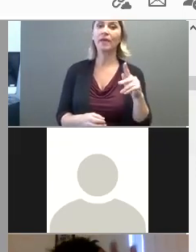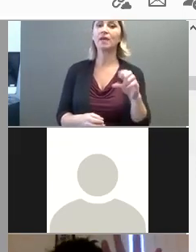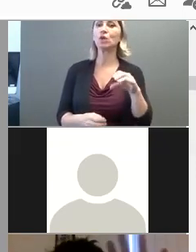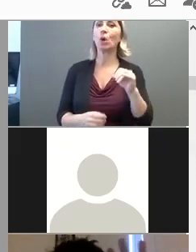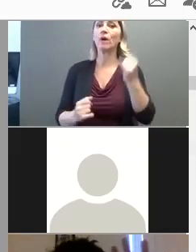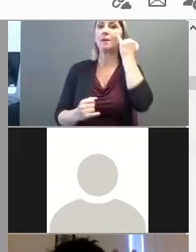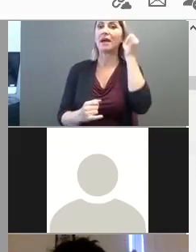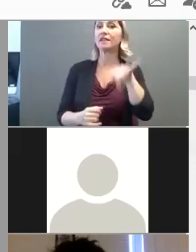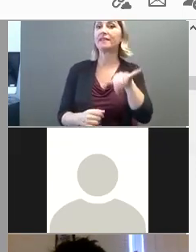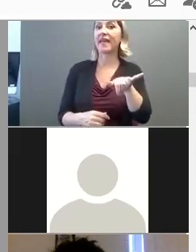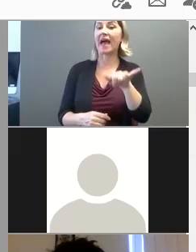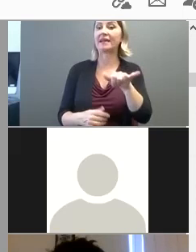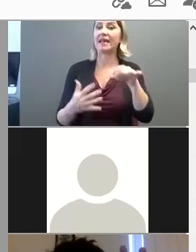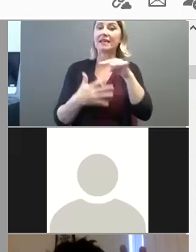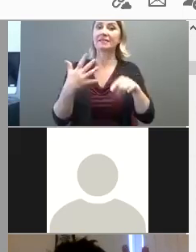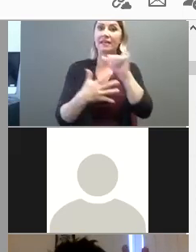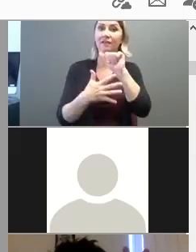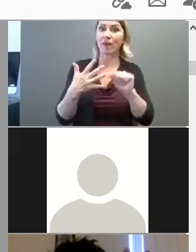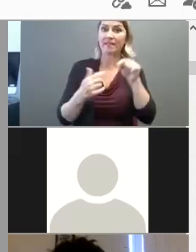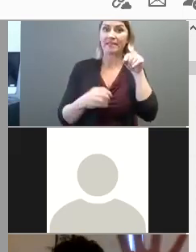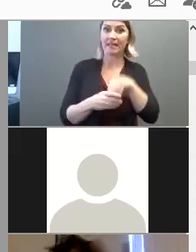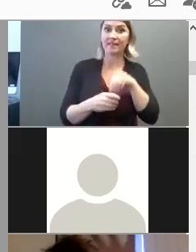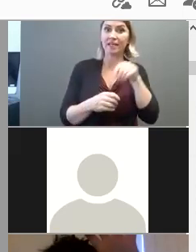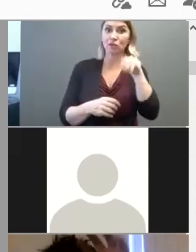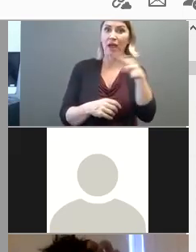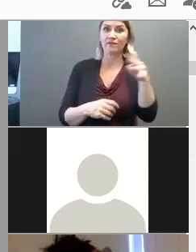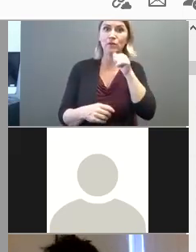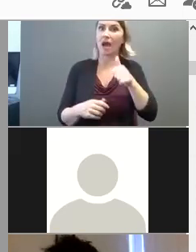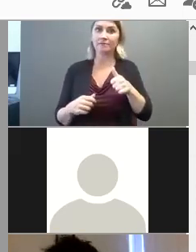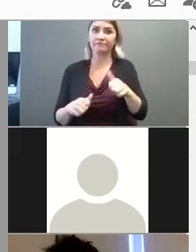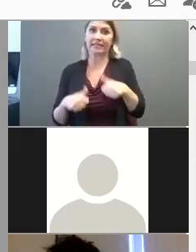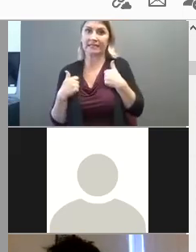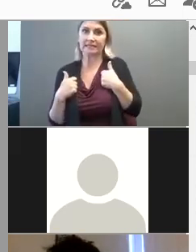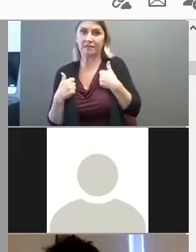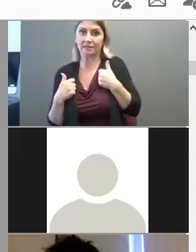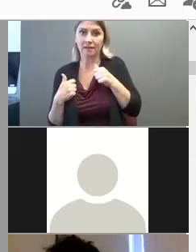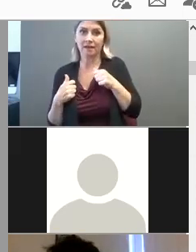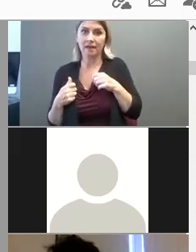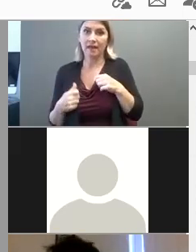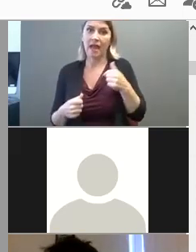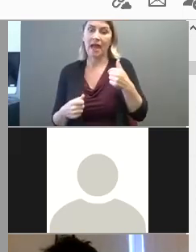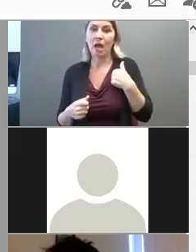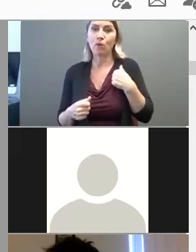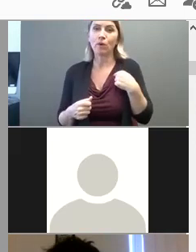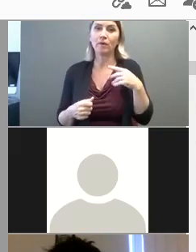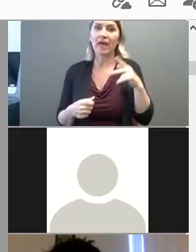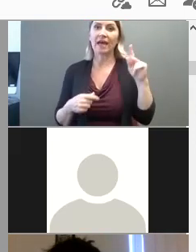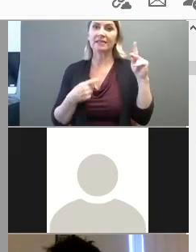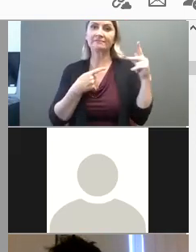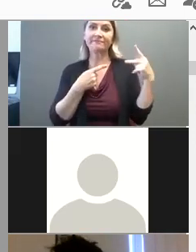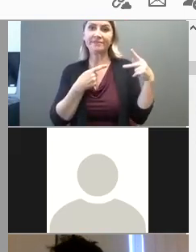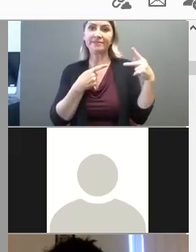imagine that this set of weights in this graph do not exist, and I'm going to be like Kruskal and pick